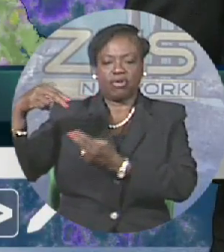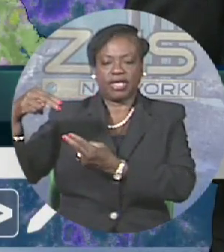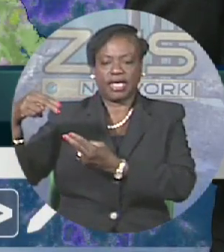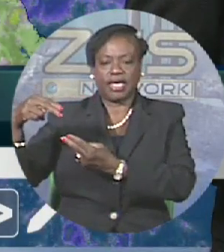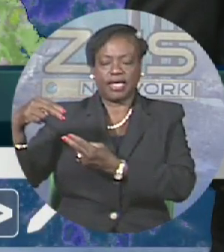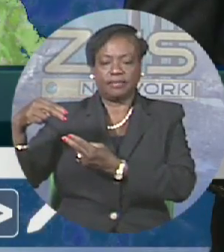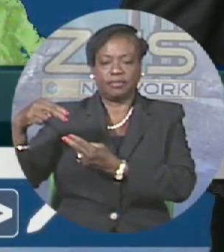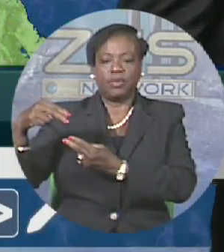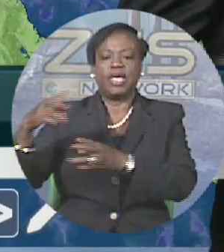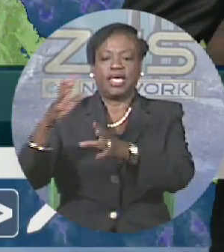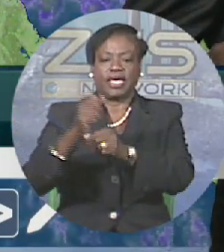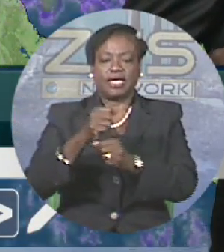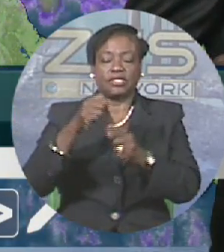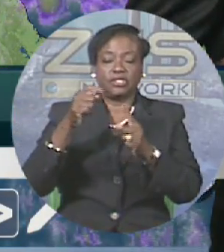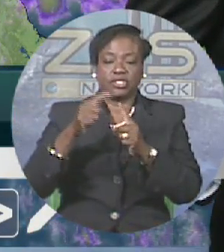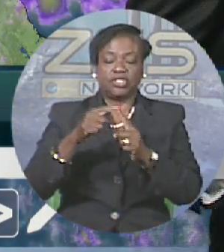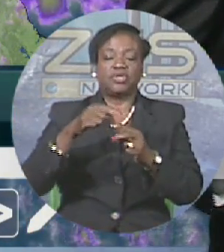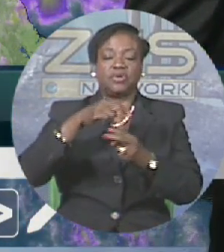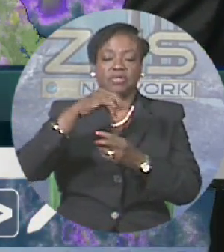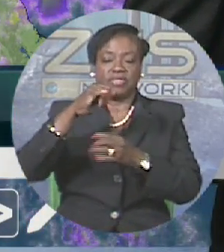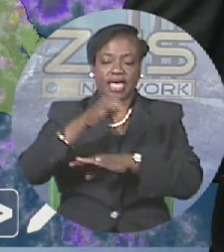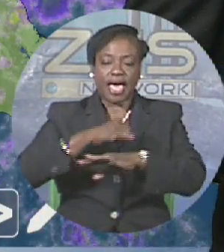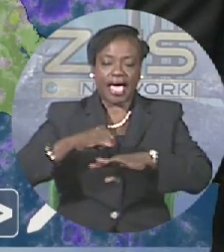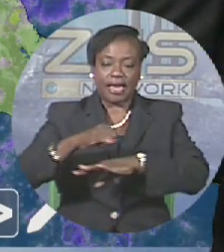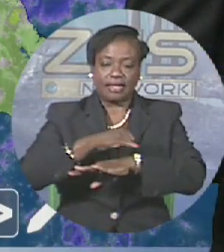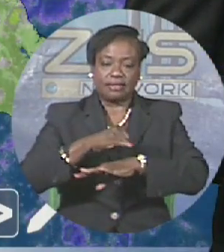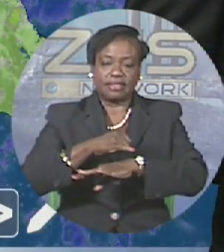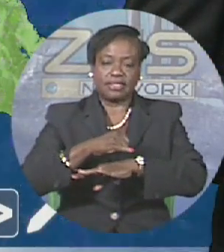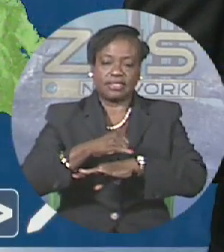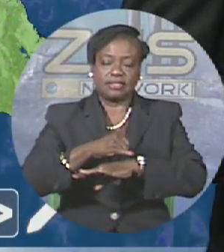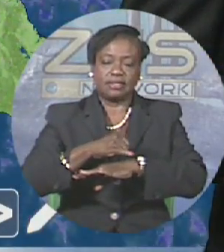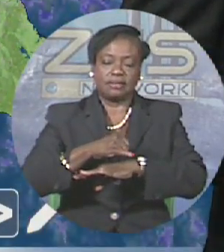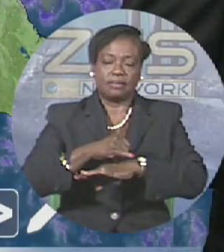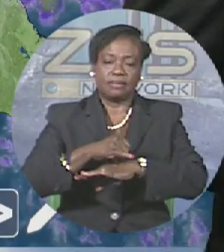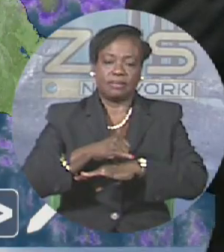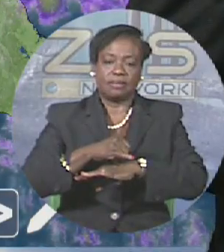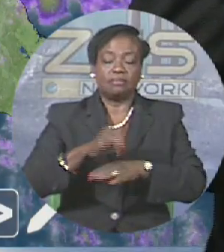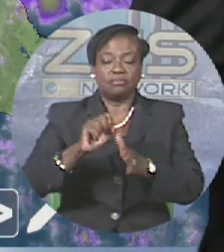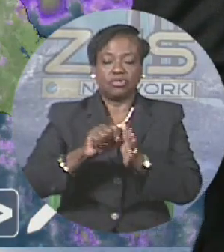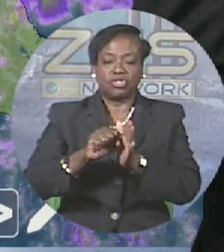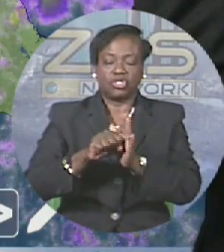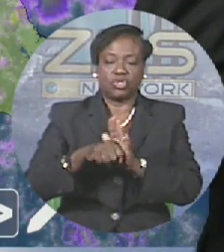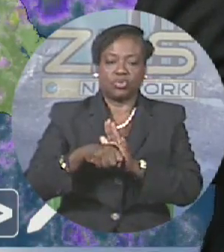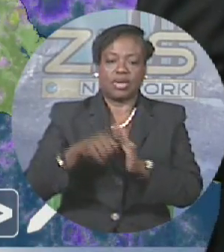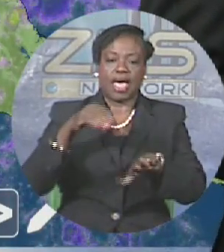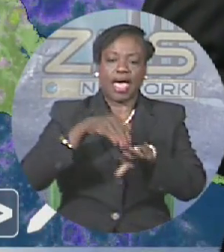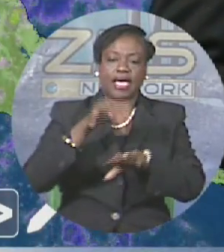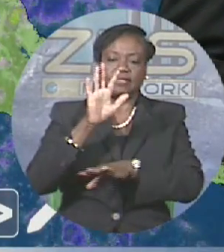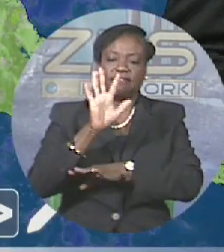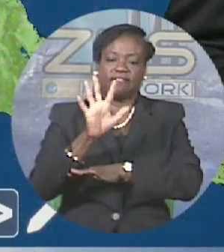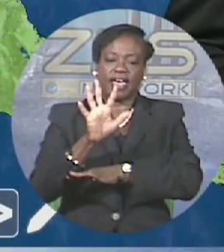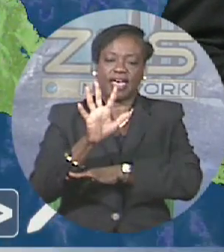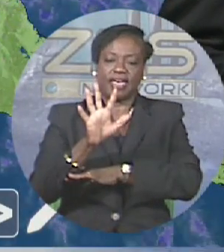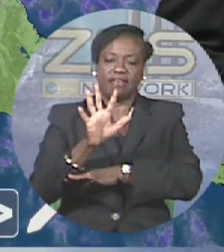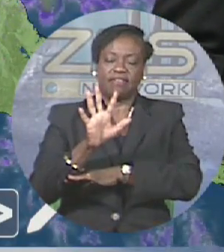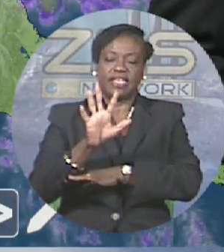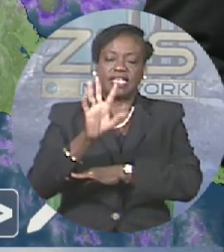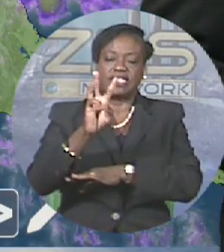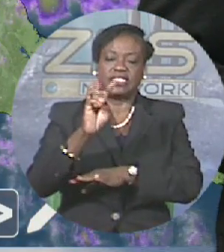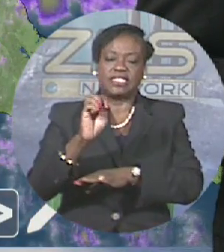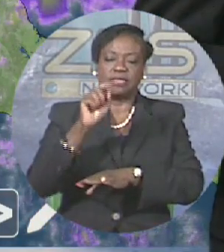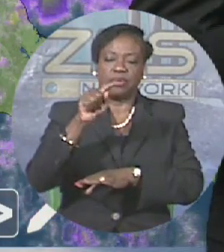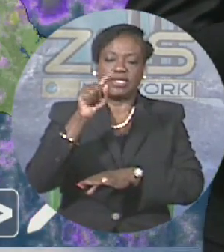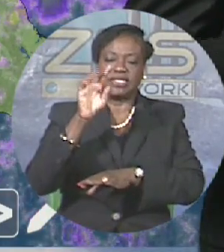those islands in just a minute, but just let me give you the backdrop on where Irma is and what she is doing. At 5 o'clock, 16.7 degrees